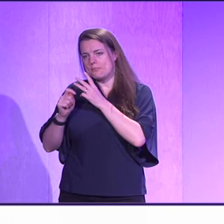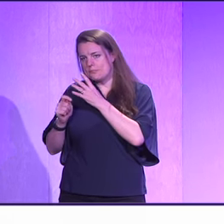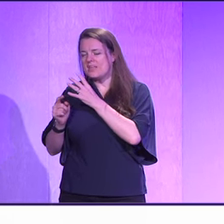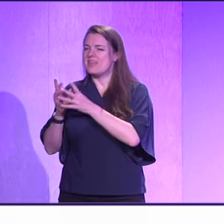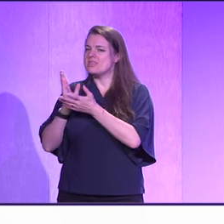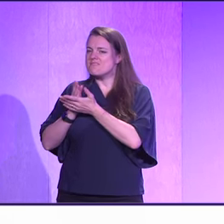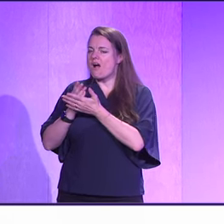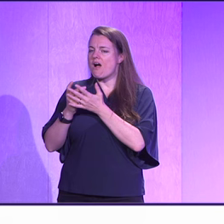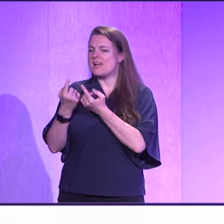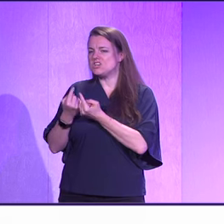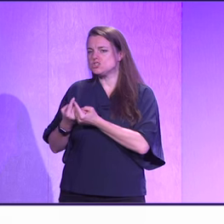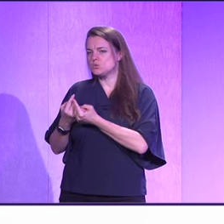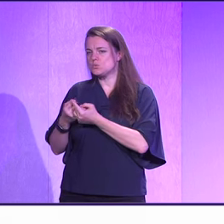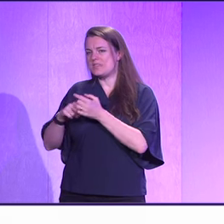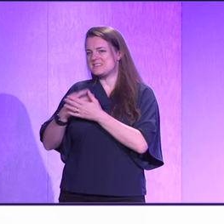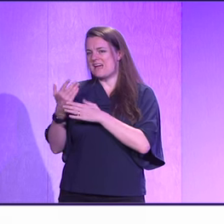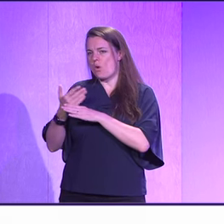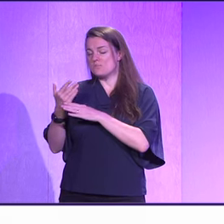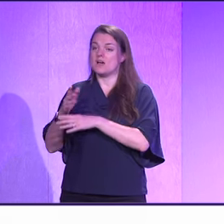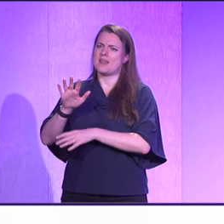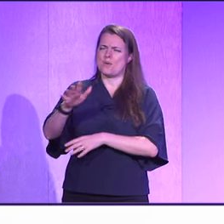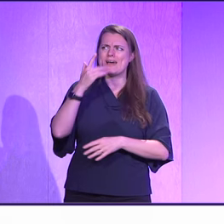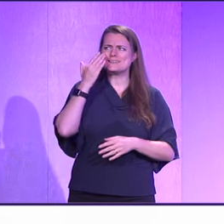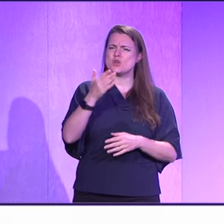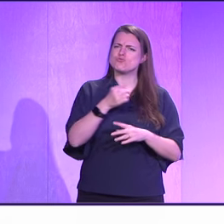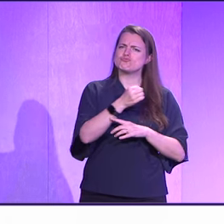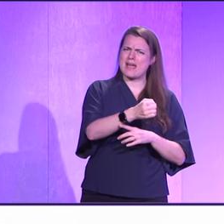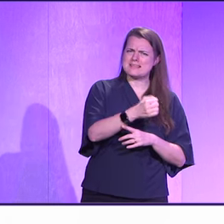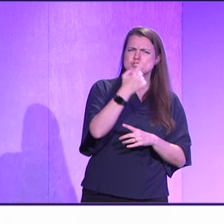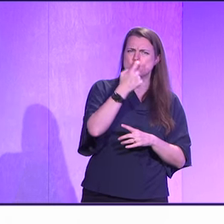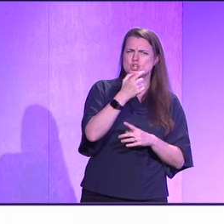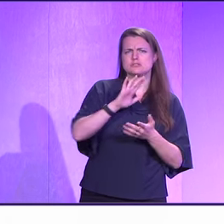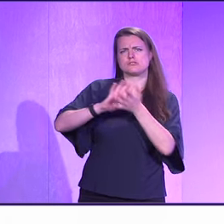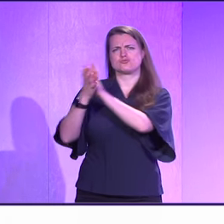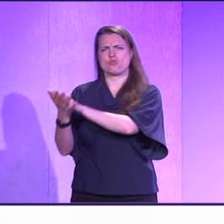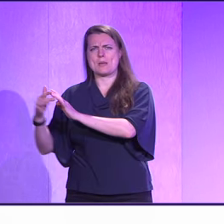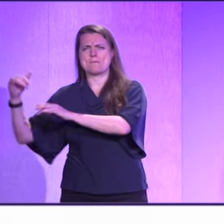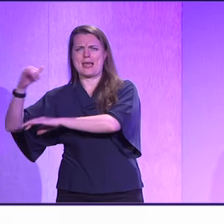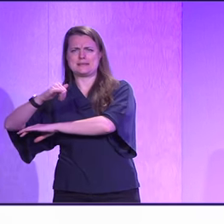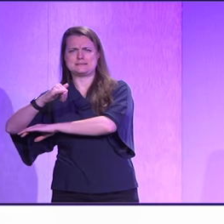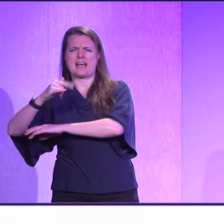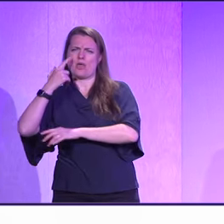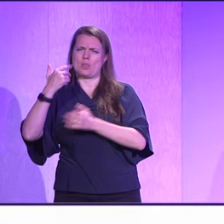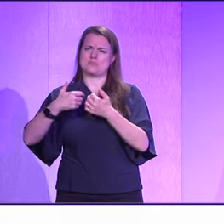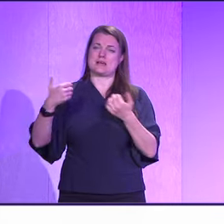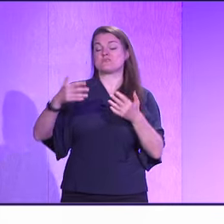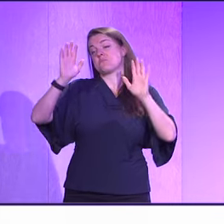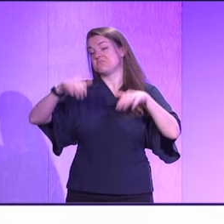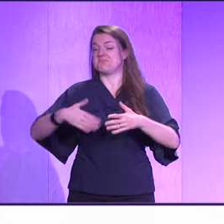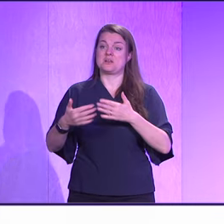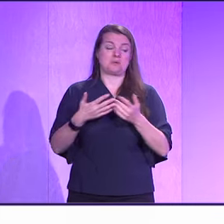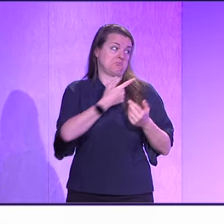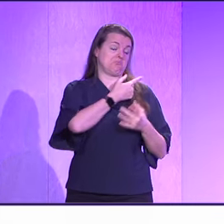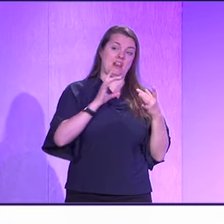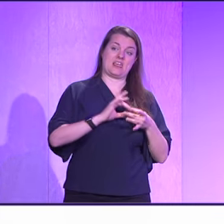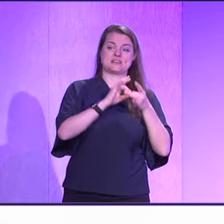are an issue. Who would have known trains could take out planes? I thought they were very far apart. Never mind. So what's